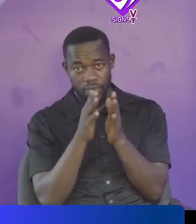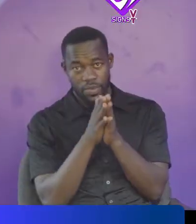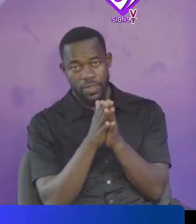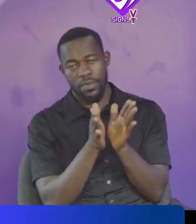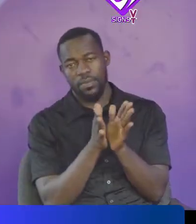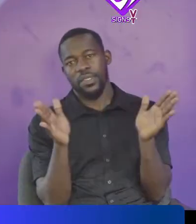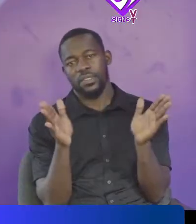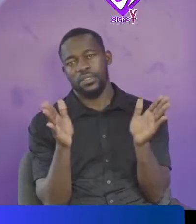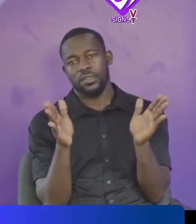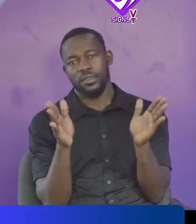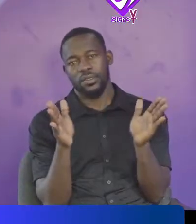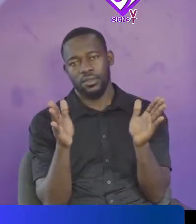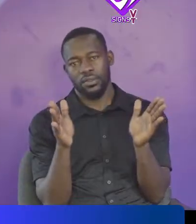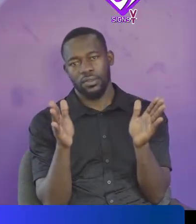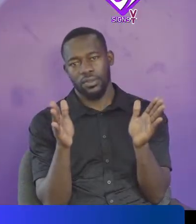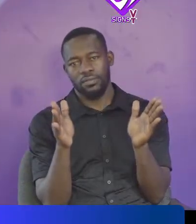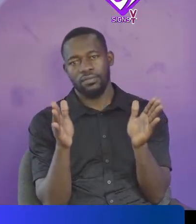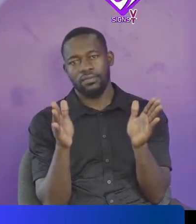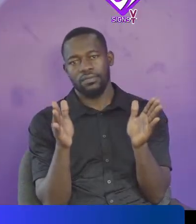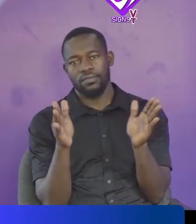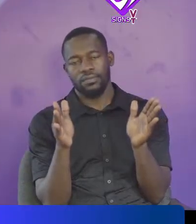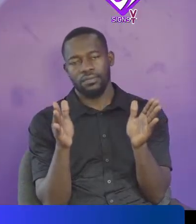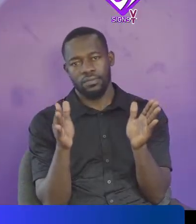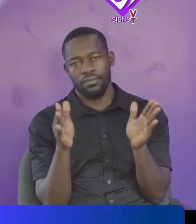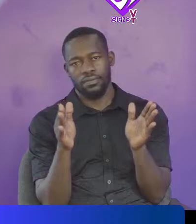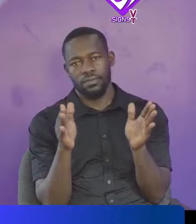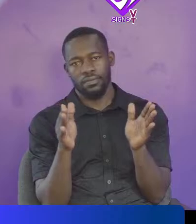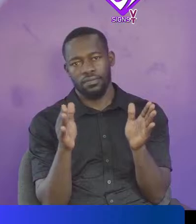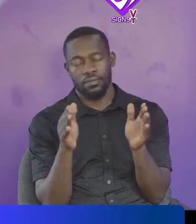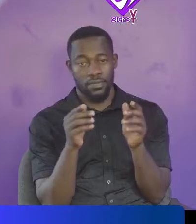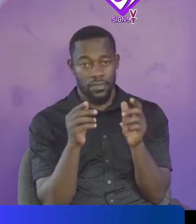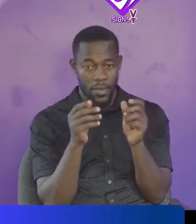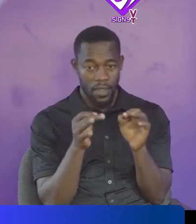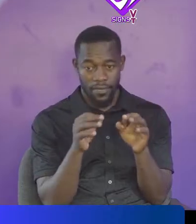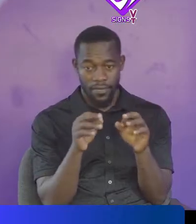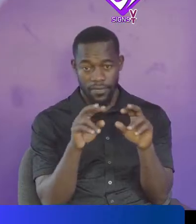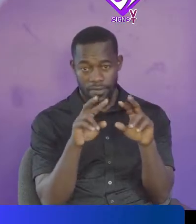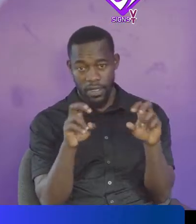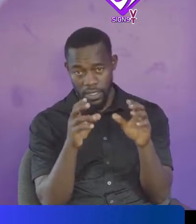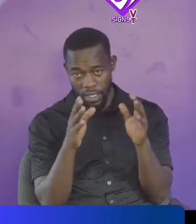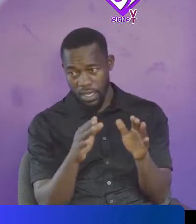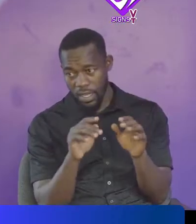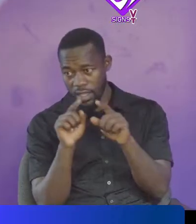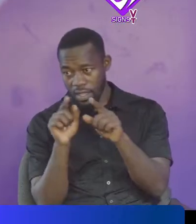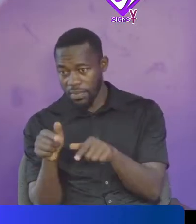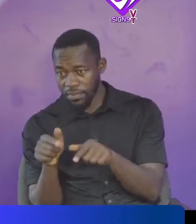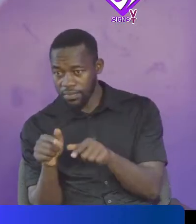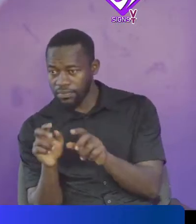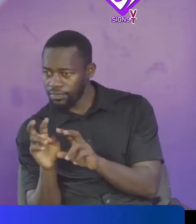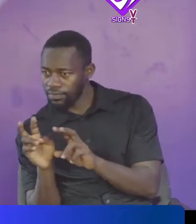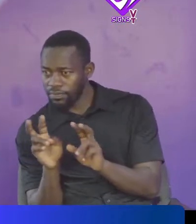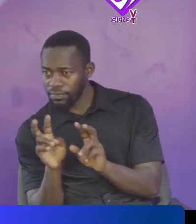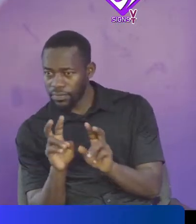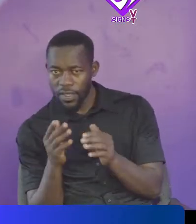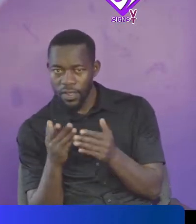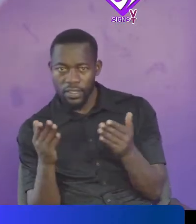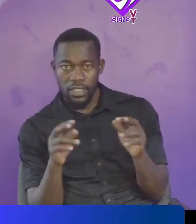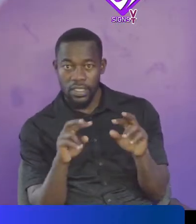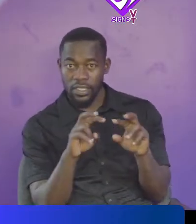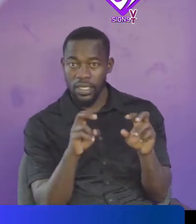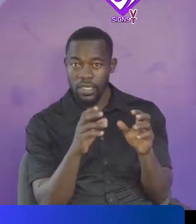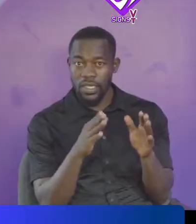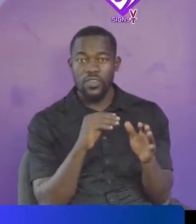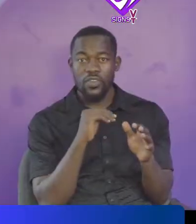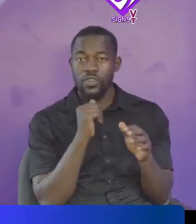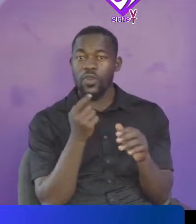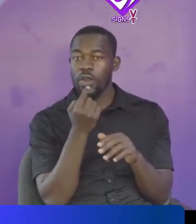The interaction happens at my desk now. When researchers come to register, and these researchers I'm talking about are not Kenyans